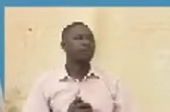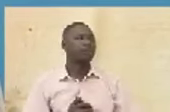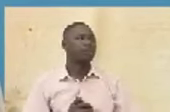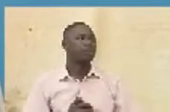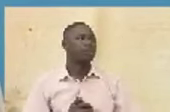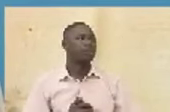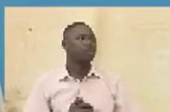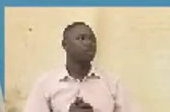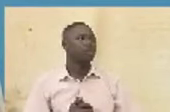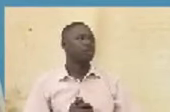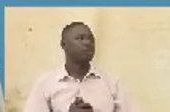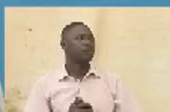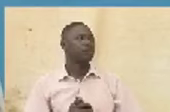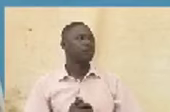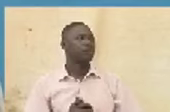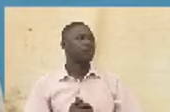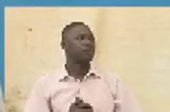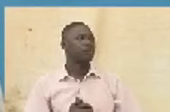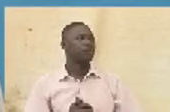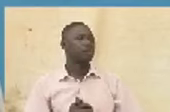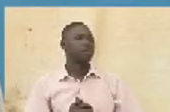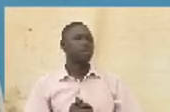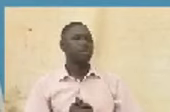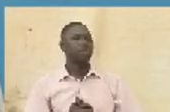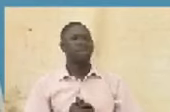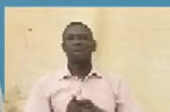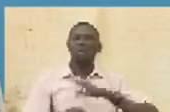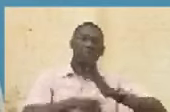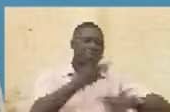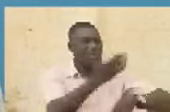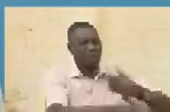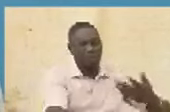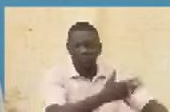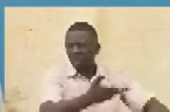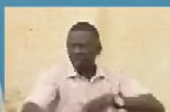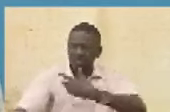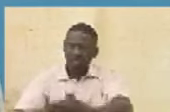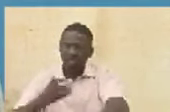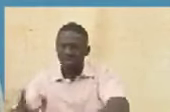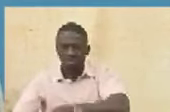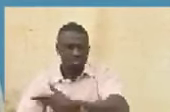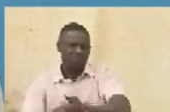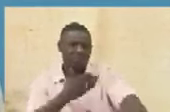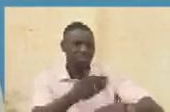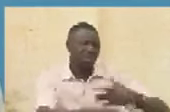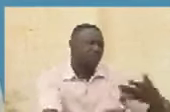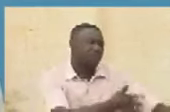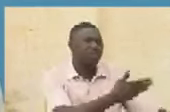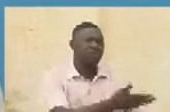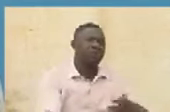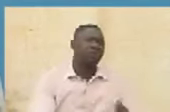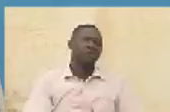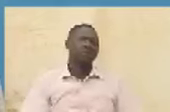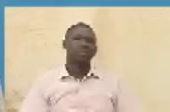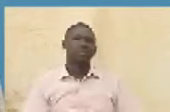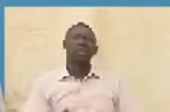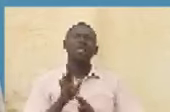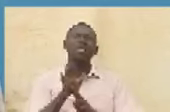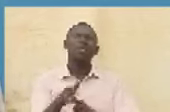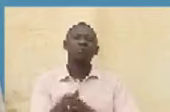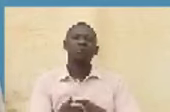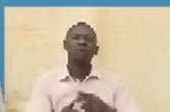will hear people falling down and you will be rolling around there amanda ni be an khanate